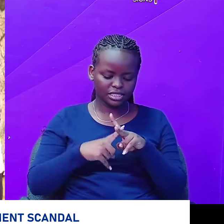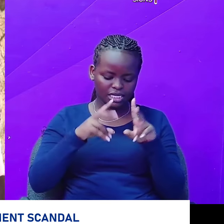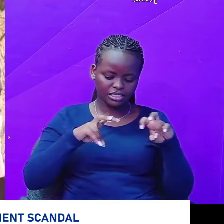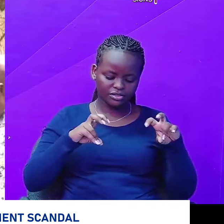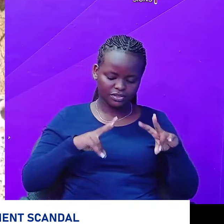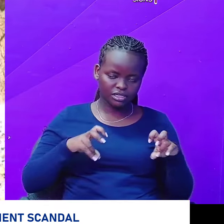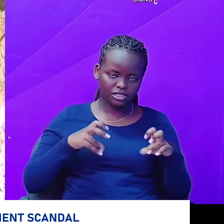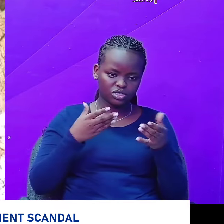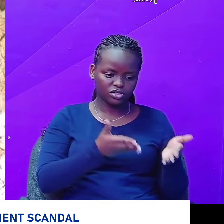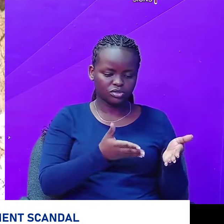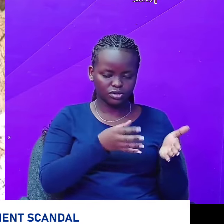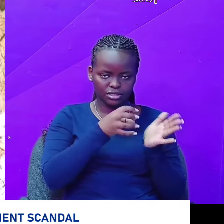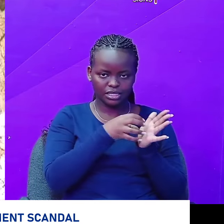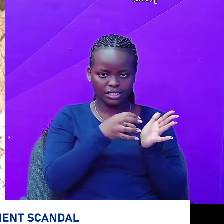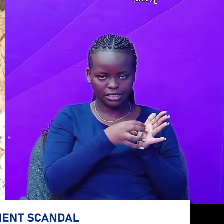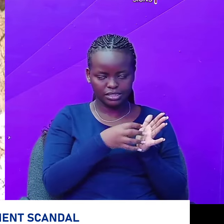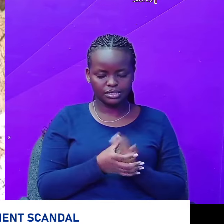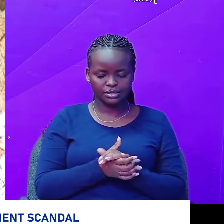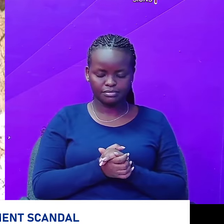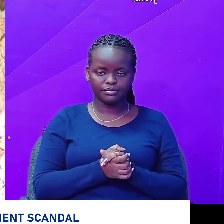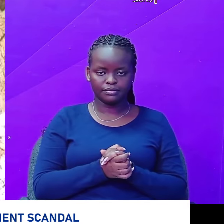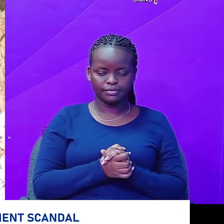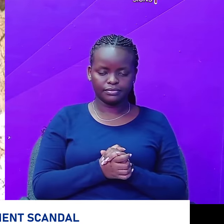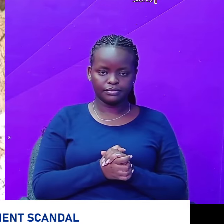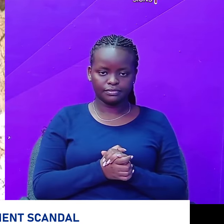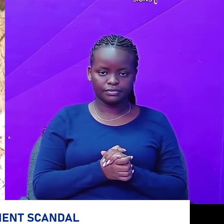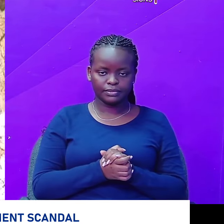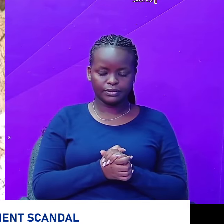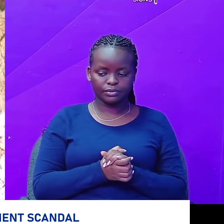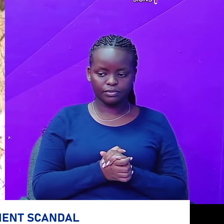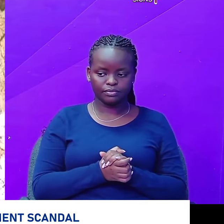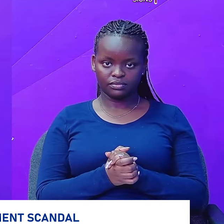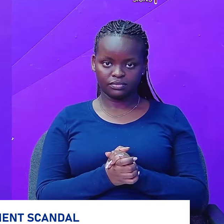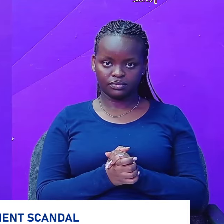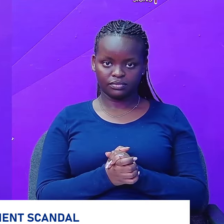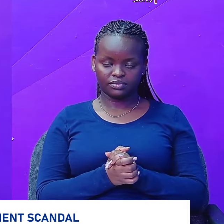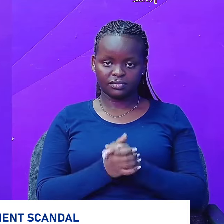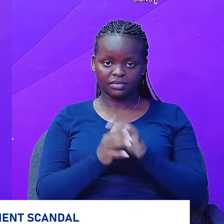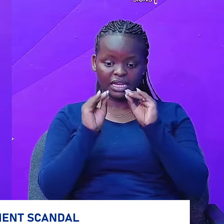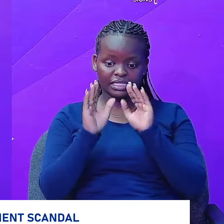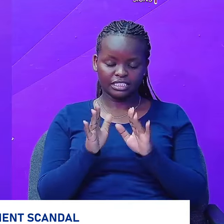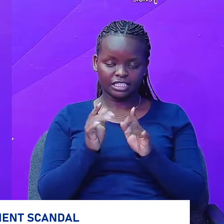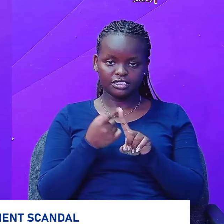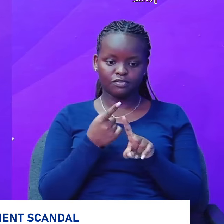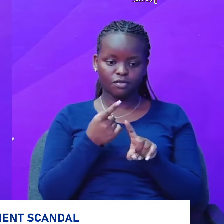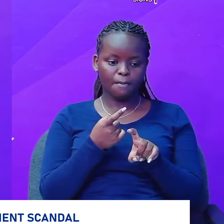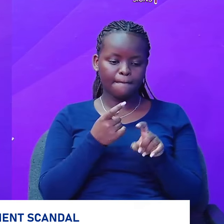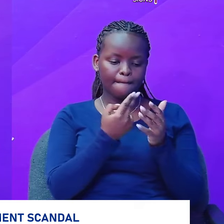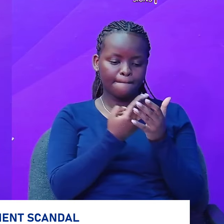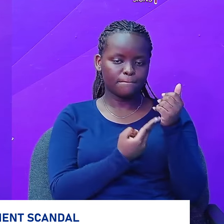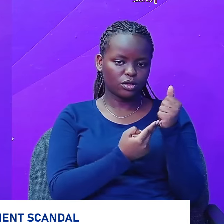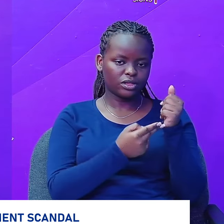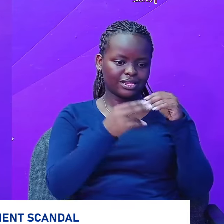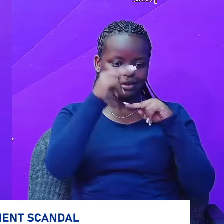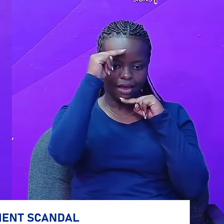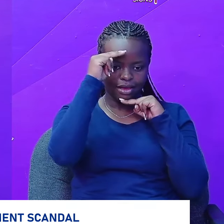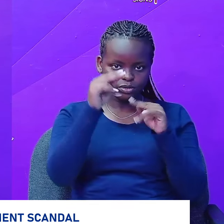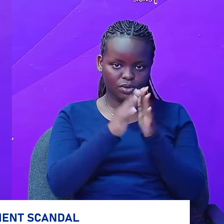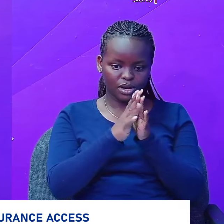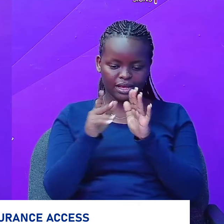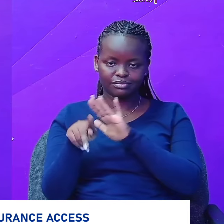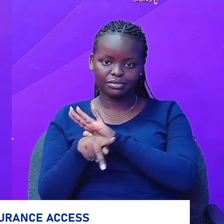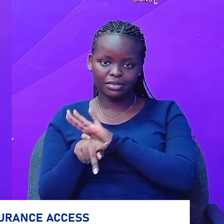into those occurrences. Teachers from both secondary and primary schools in